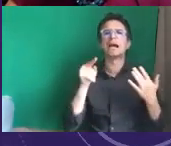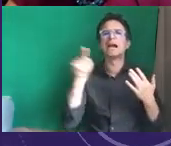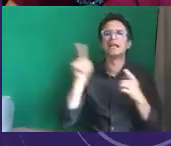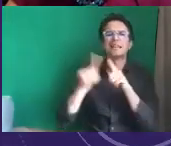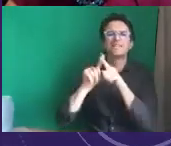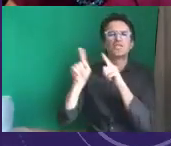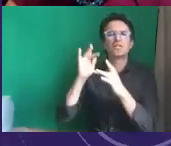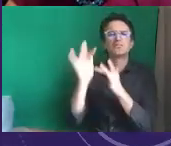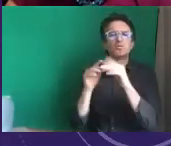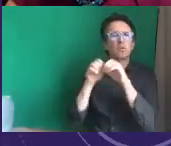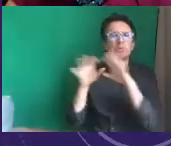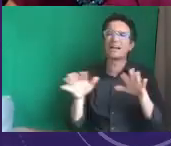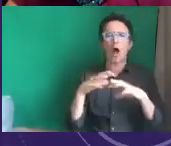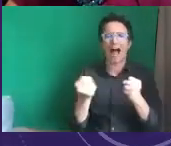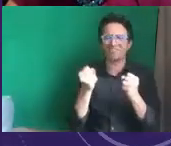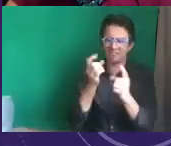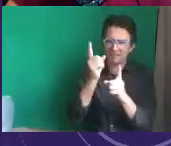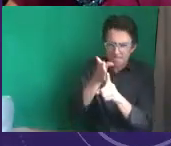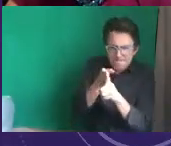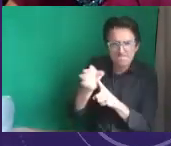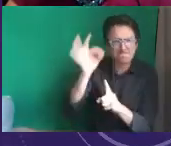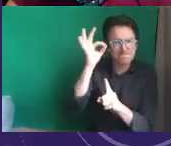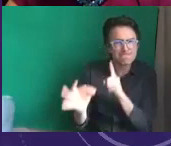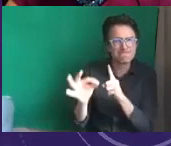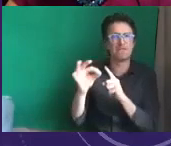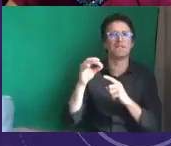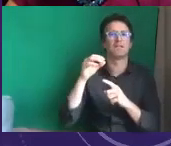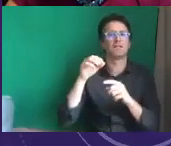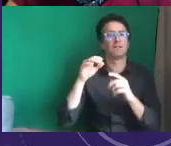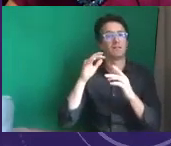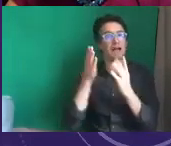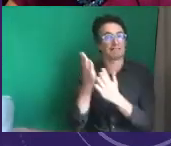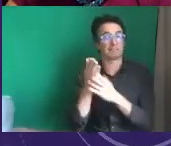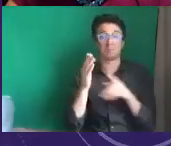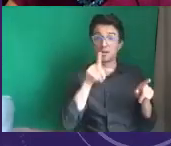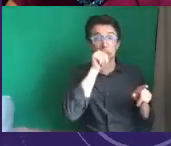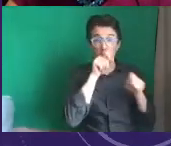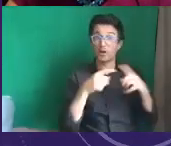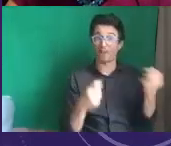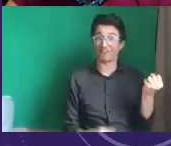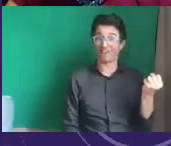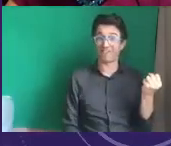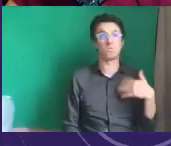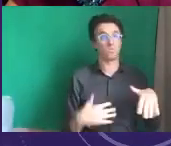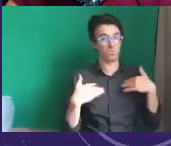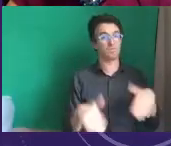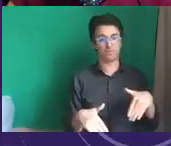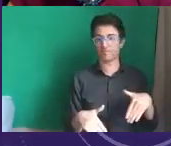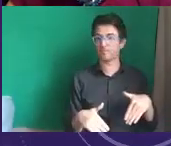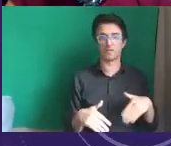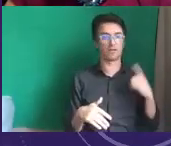strikes me as odd, as if they're trying to keep you from using it.